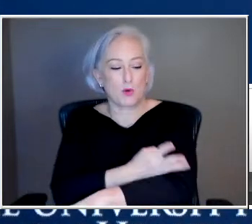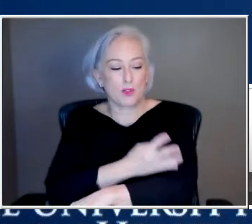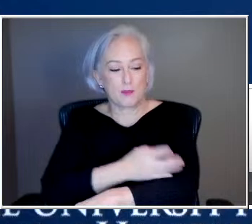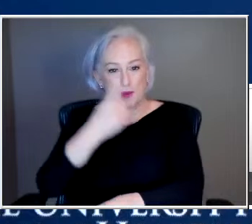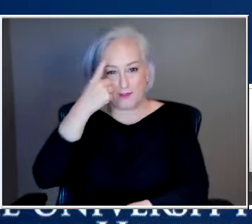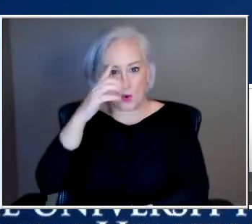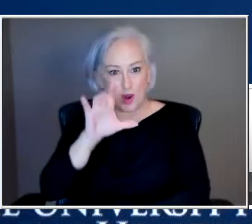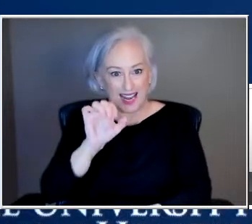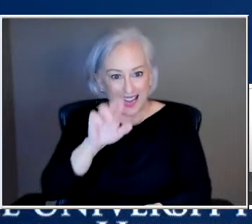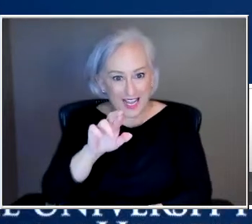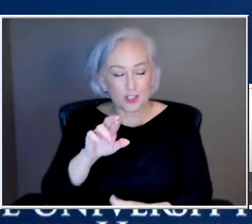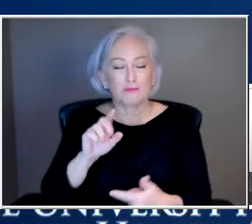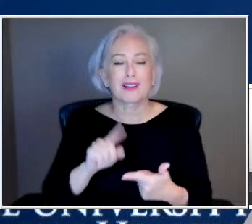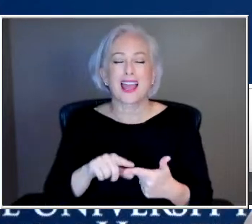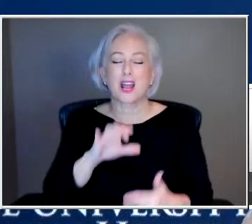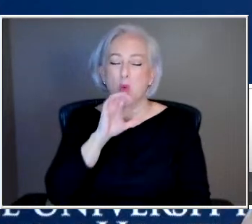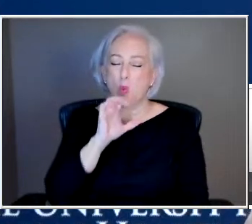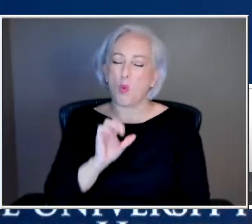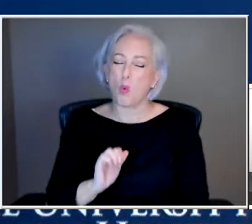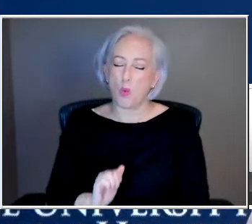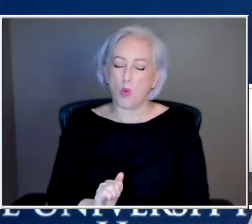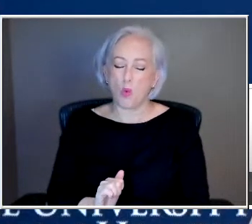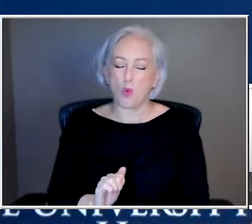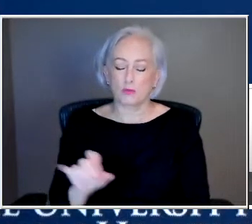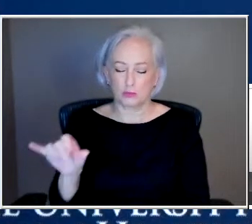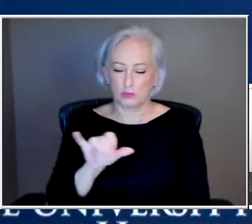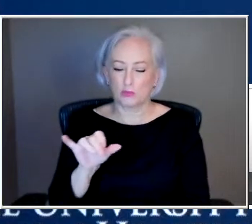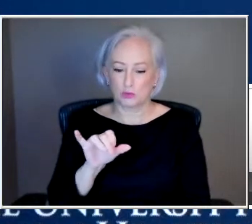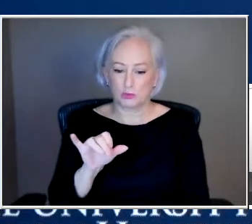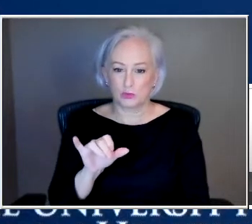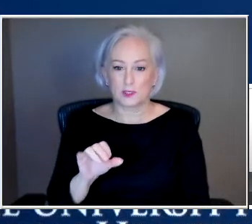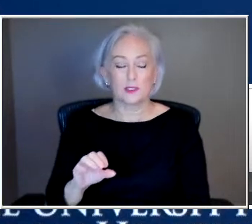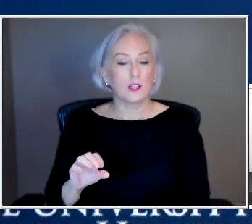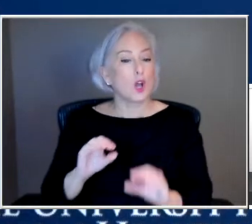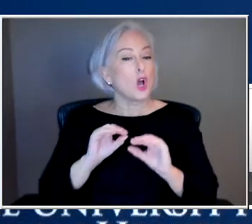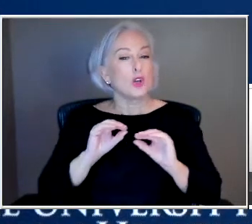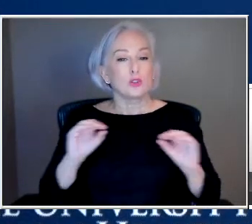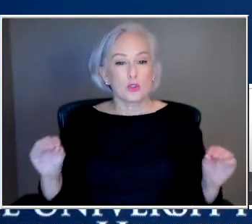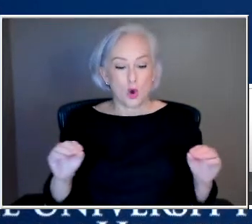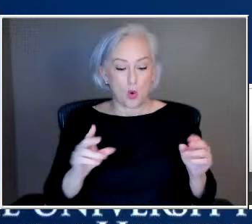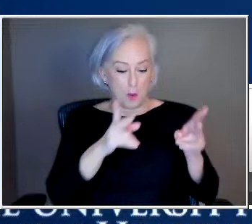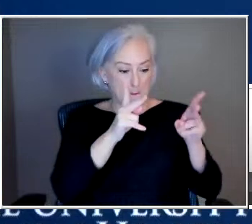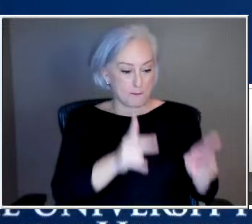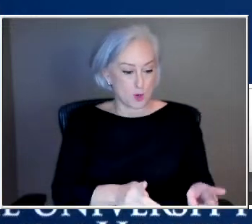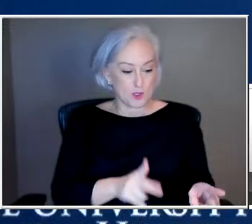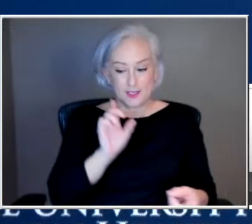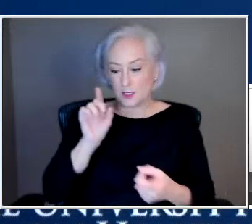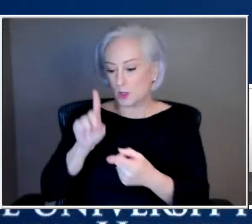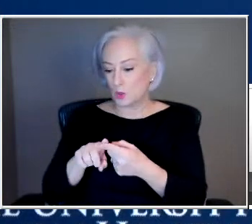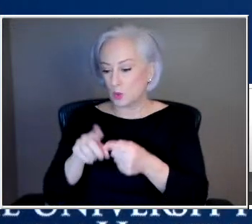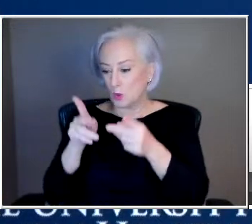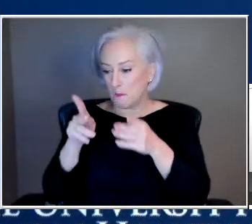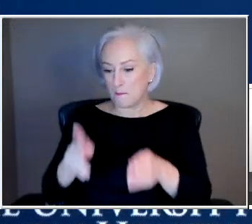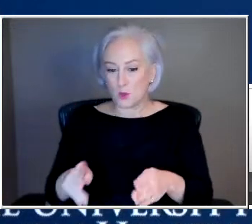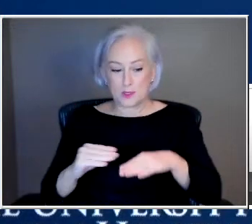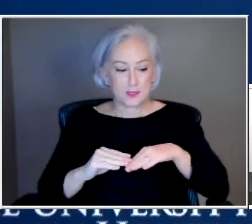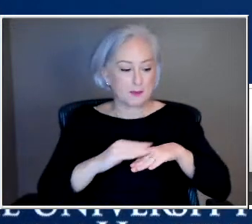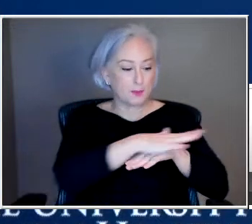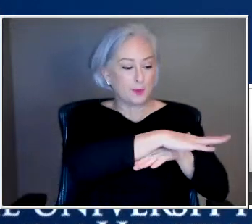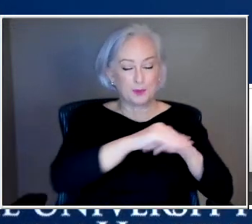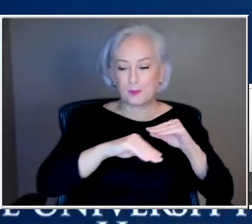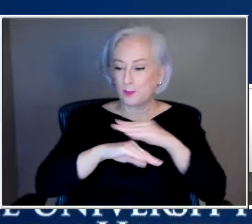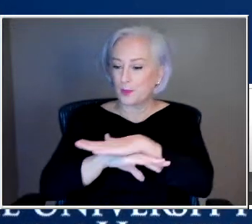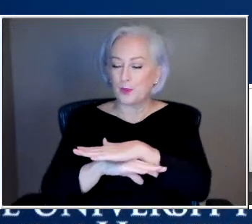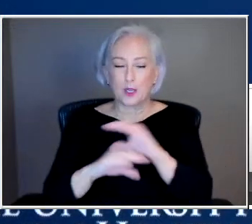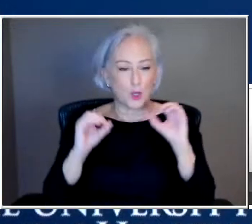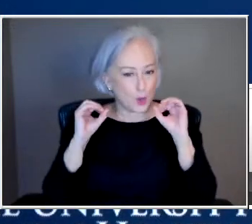well. There have been no human-to-human transmission of this virus and infection, but it is